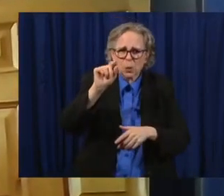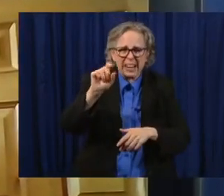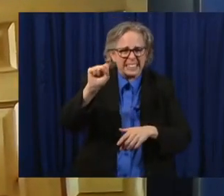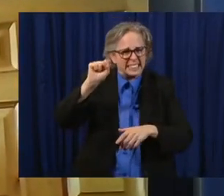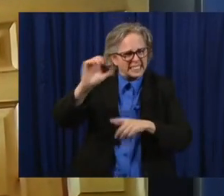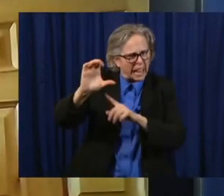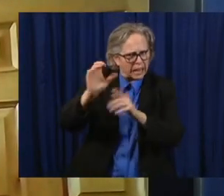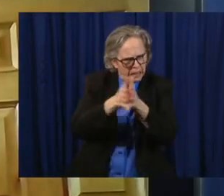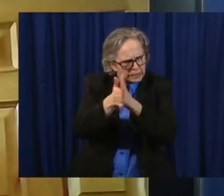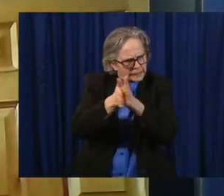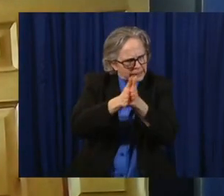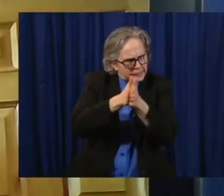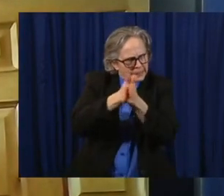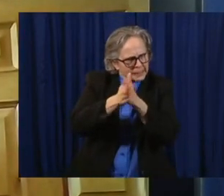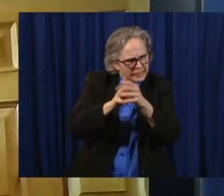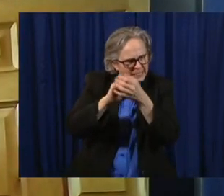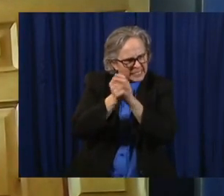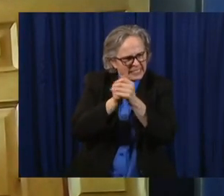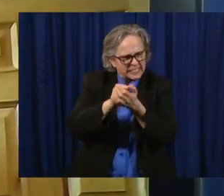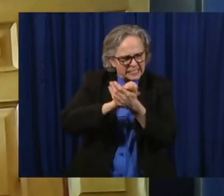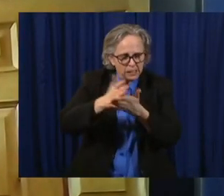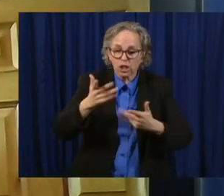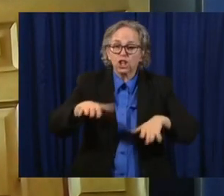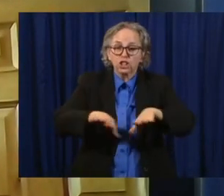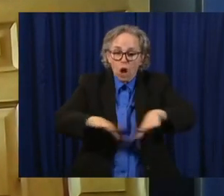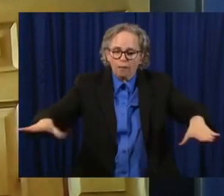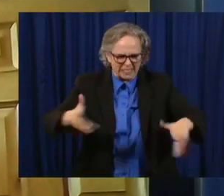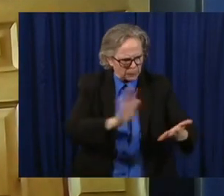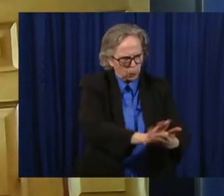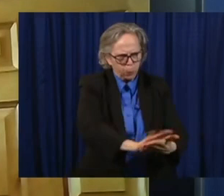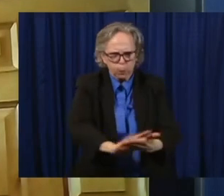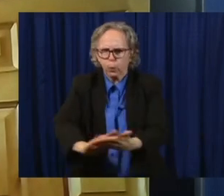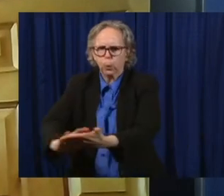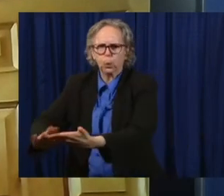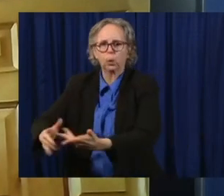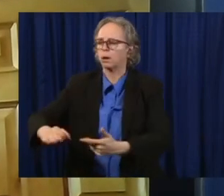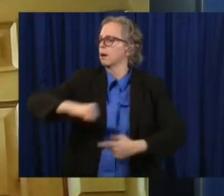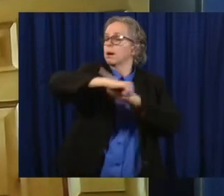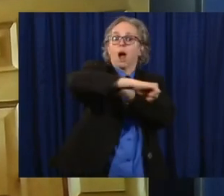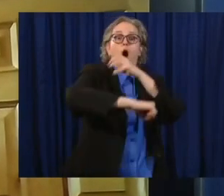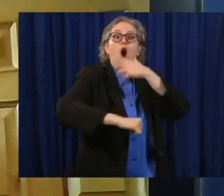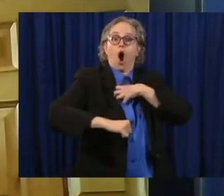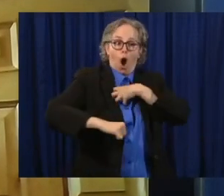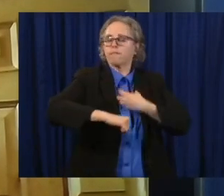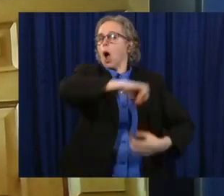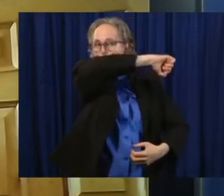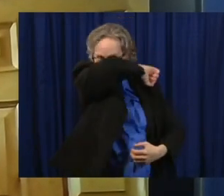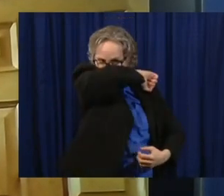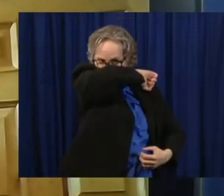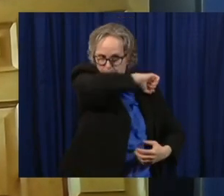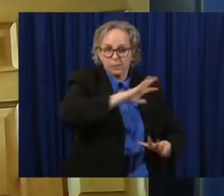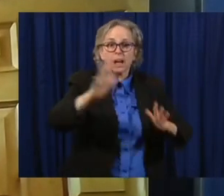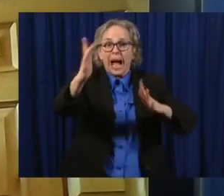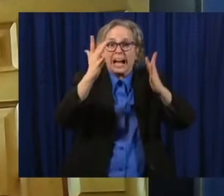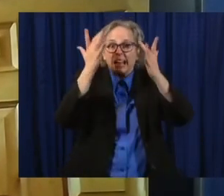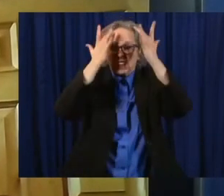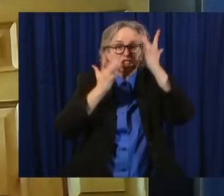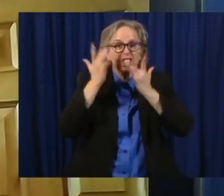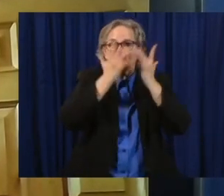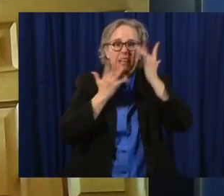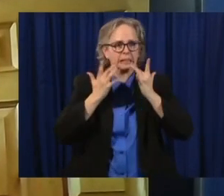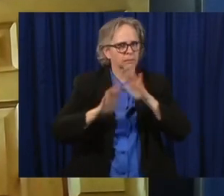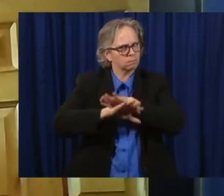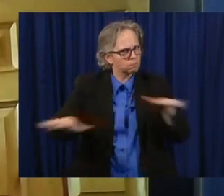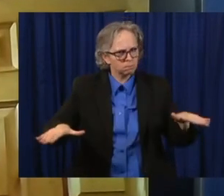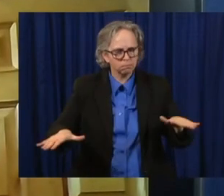disinfect the frequently touched surfaces, covering cough and sneeze, not touching face, eyes, mouth, maintaining a